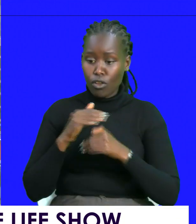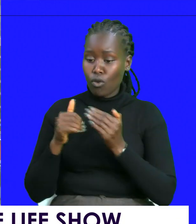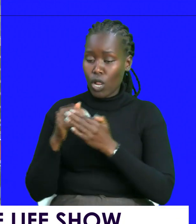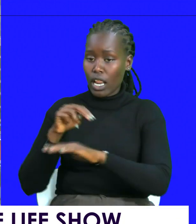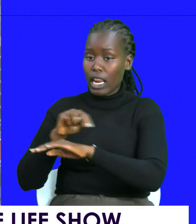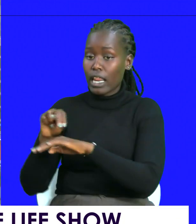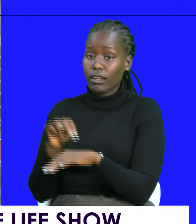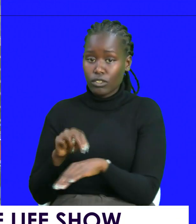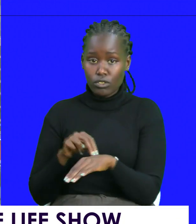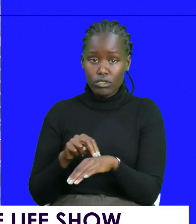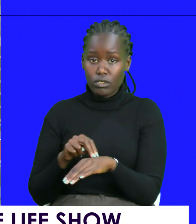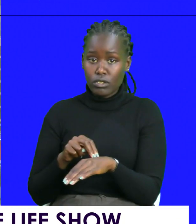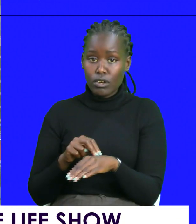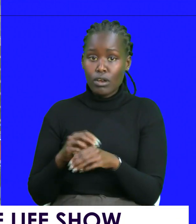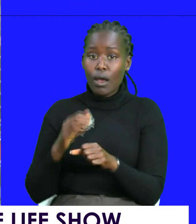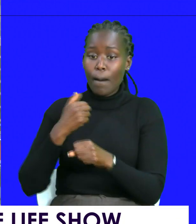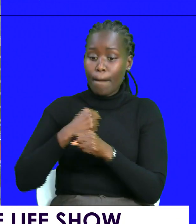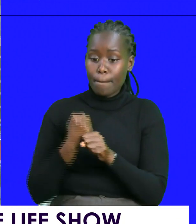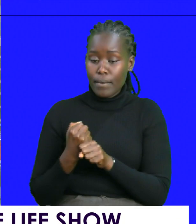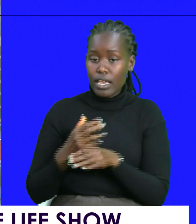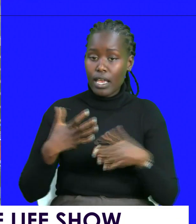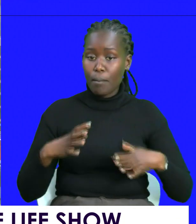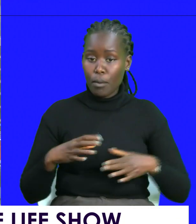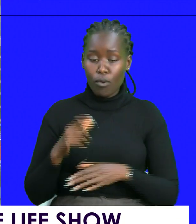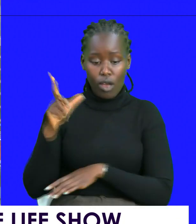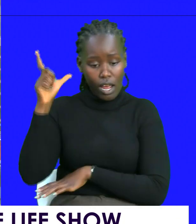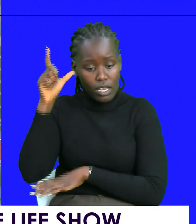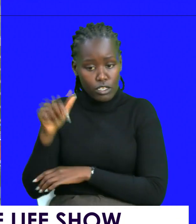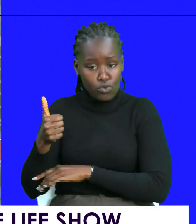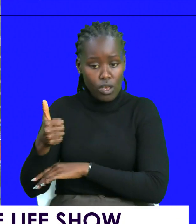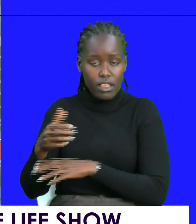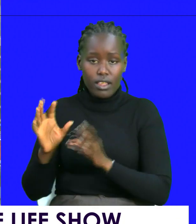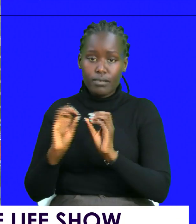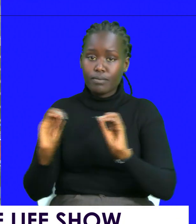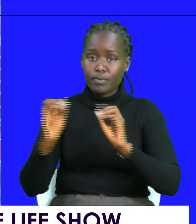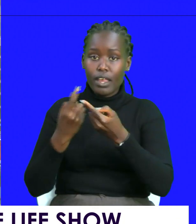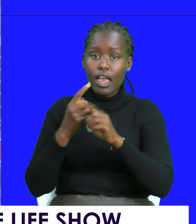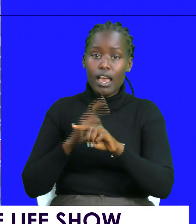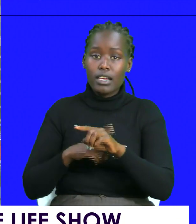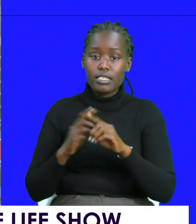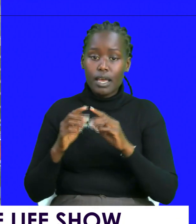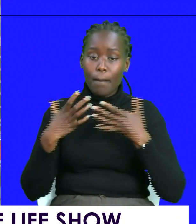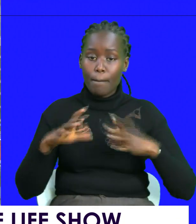nations is causing people not to listen to each other. So whenever people